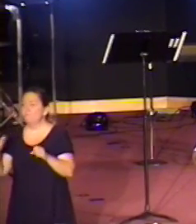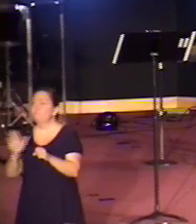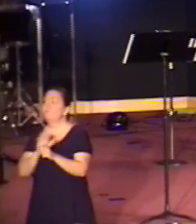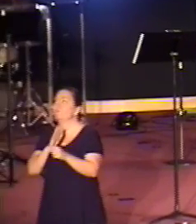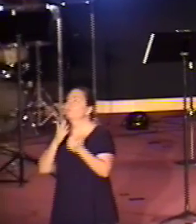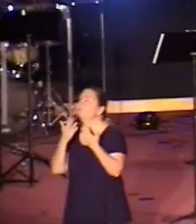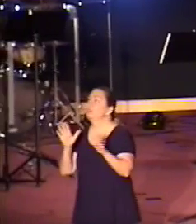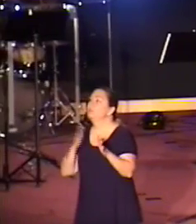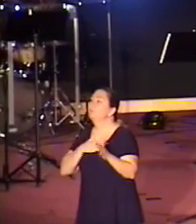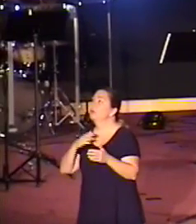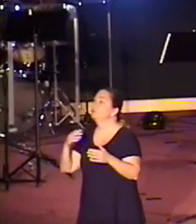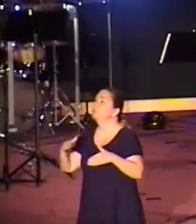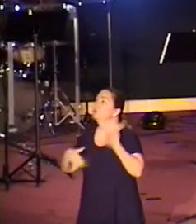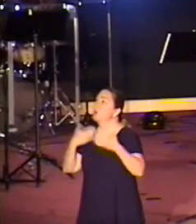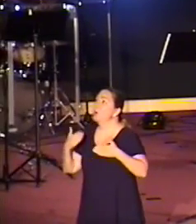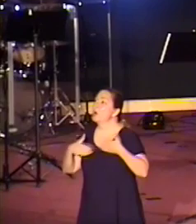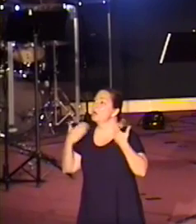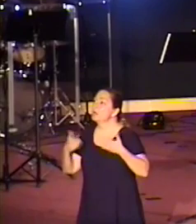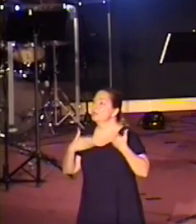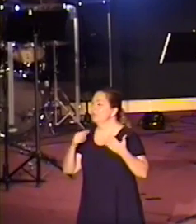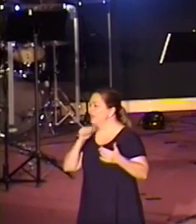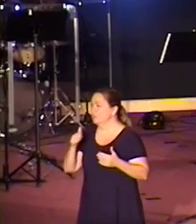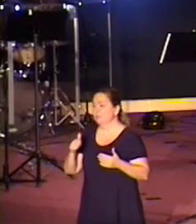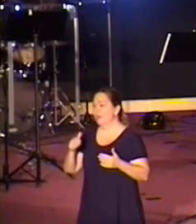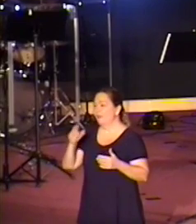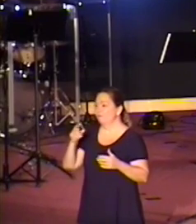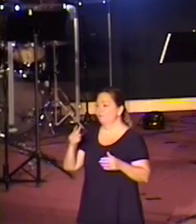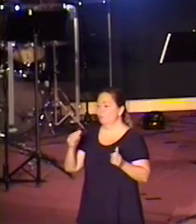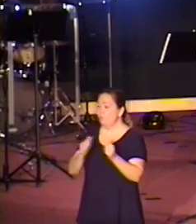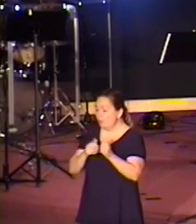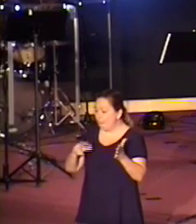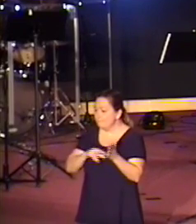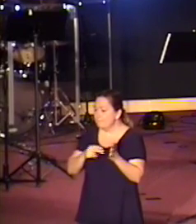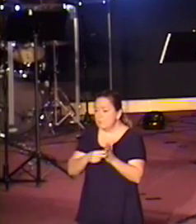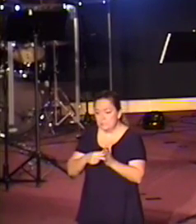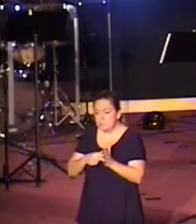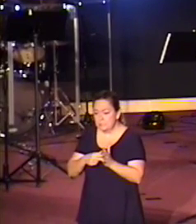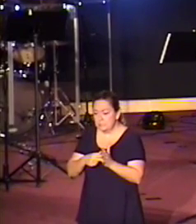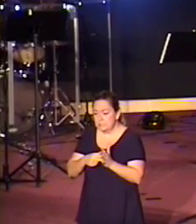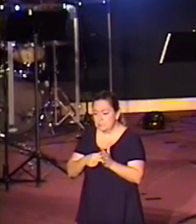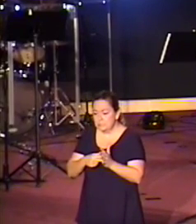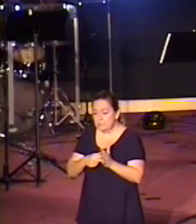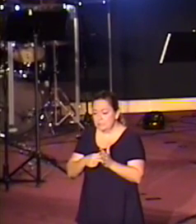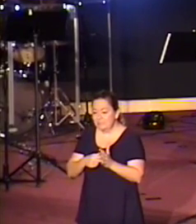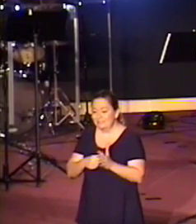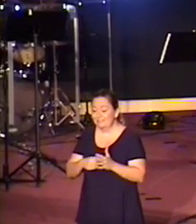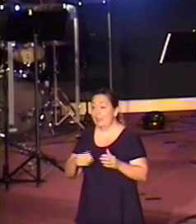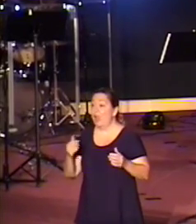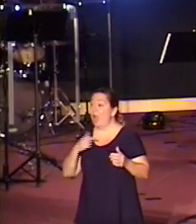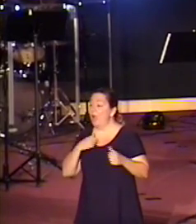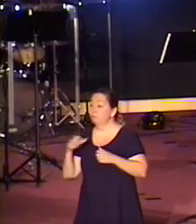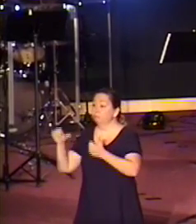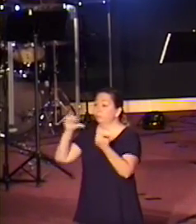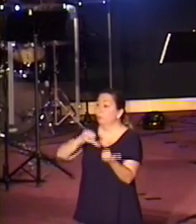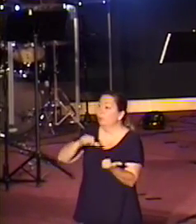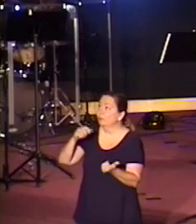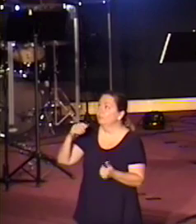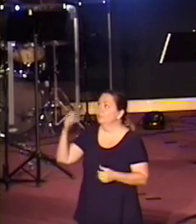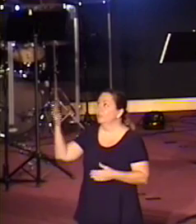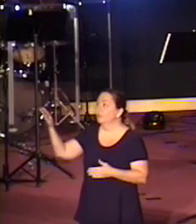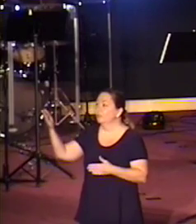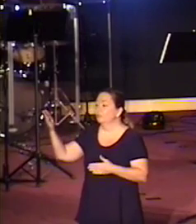joy. It's not in vain, this race that we've been running. And it's not in vain what I've poured into you and what you've poured back into